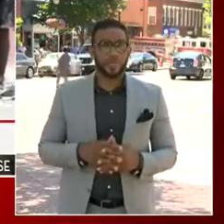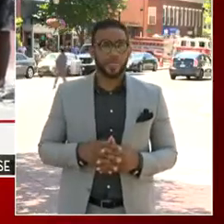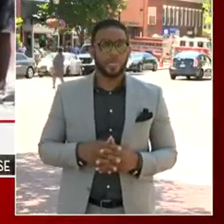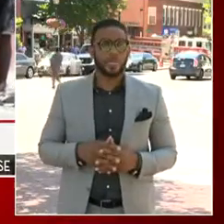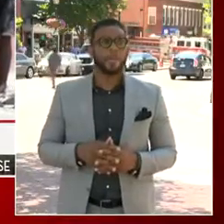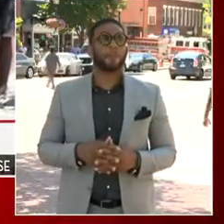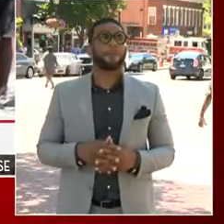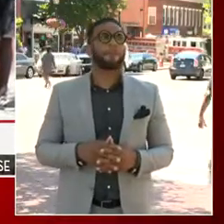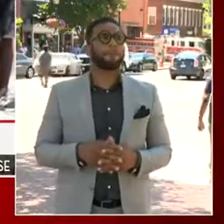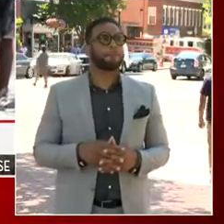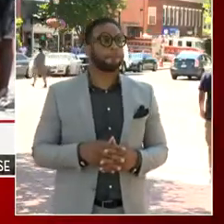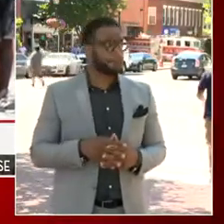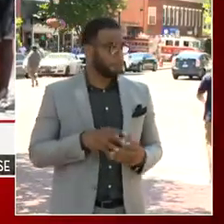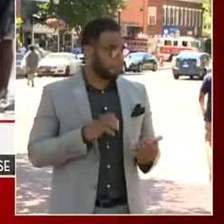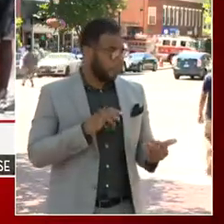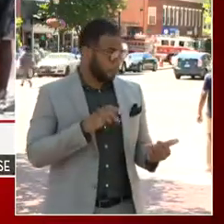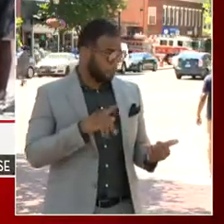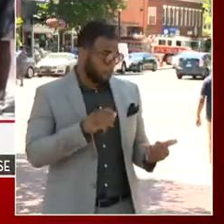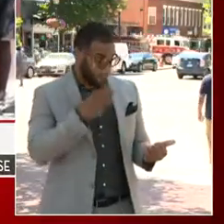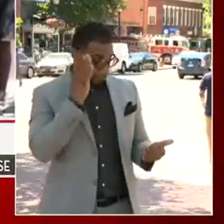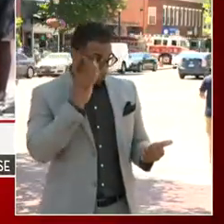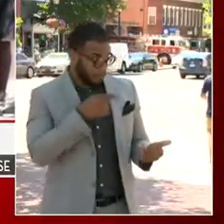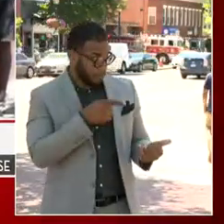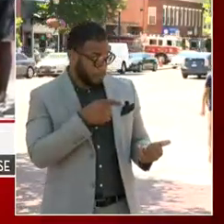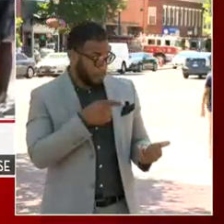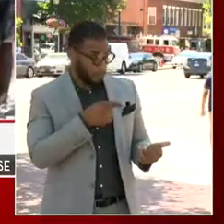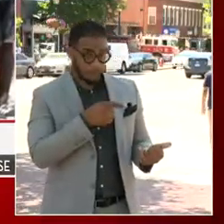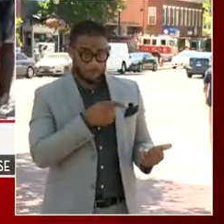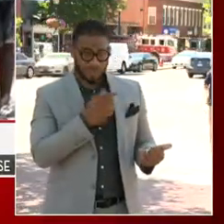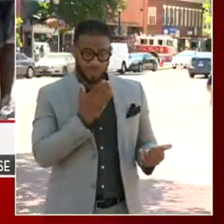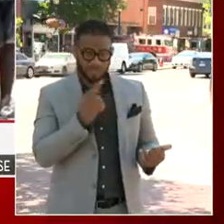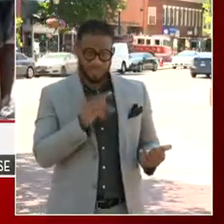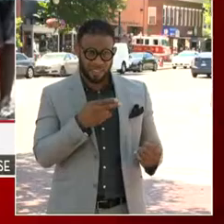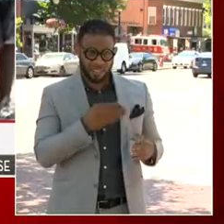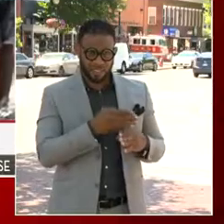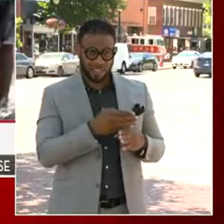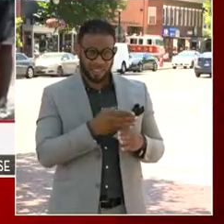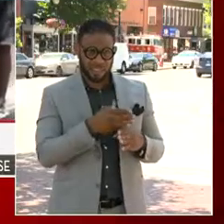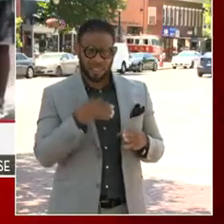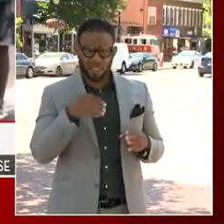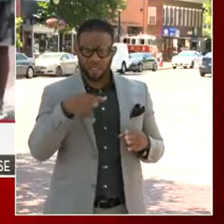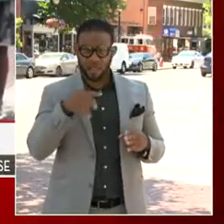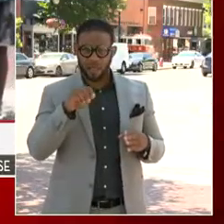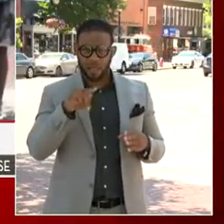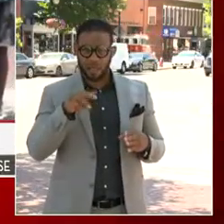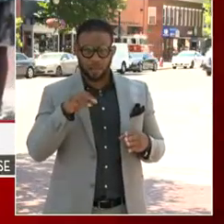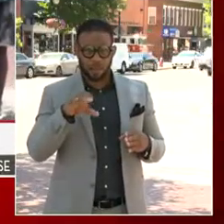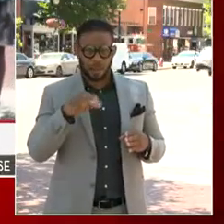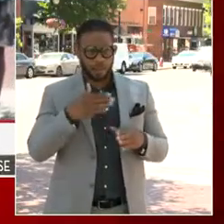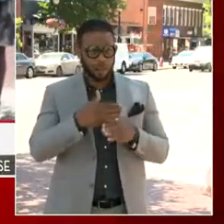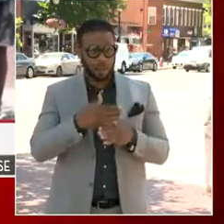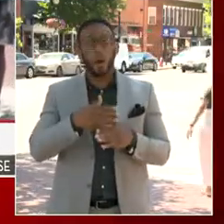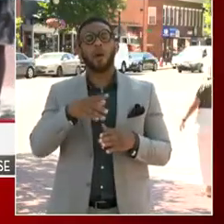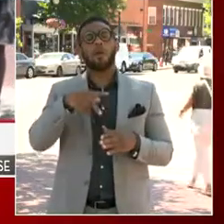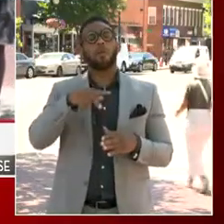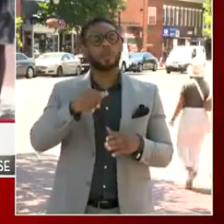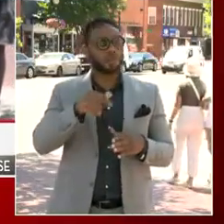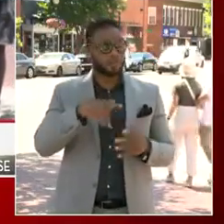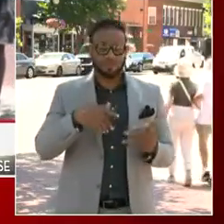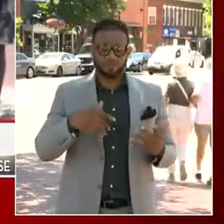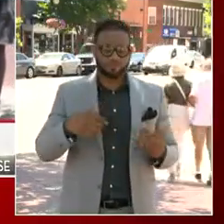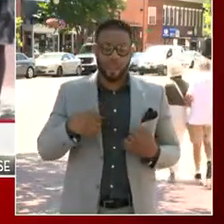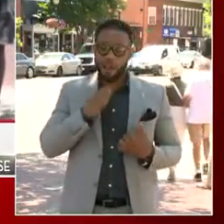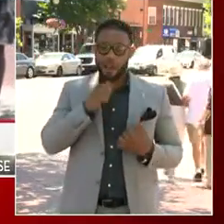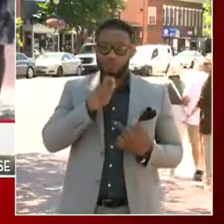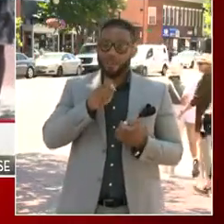Everett, do you know the specific intersection, 15th? Potomac. Pennsylvania. Okay. Just down the street near I the don't